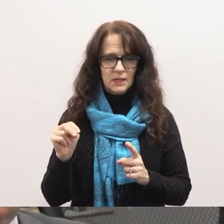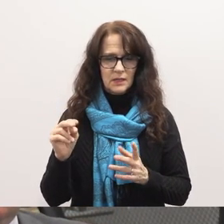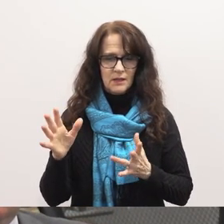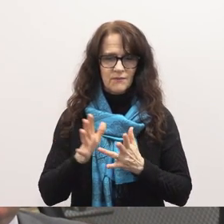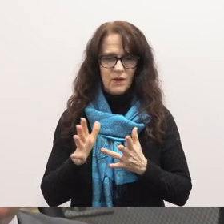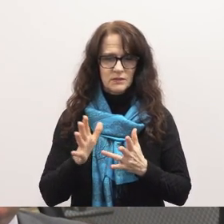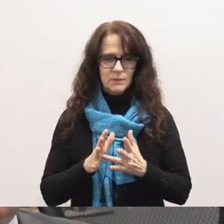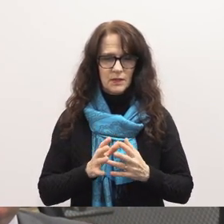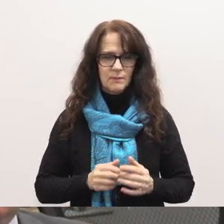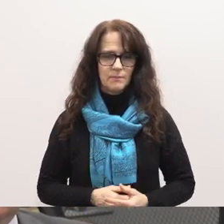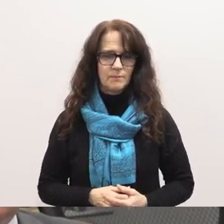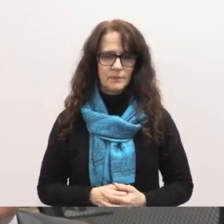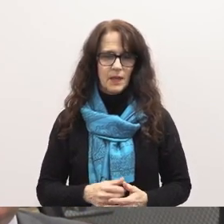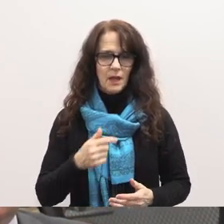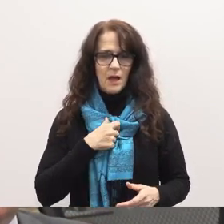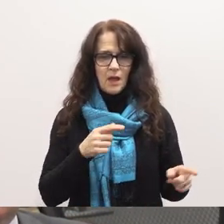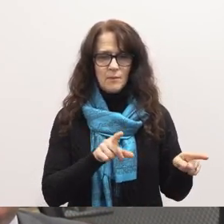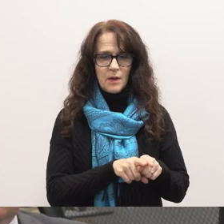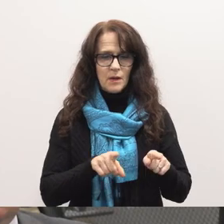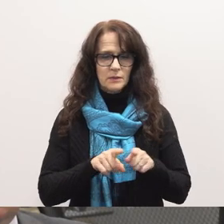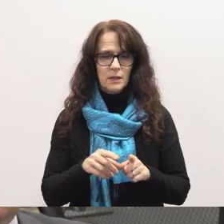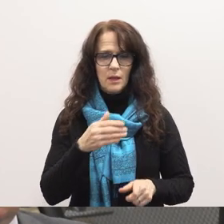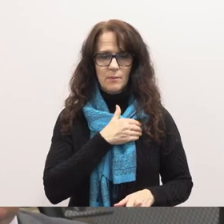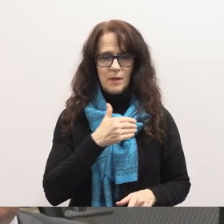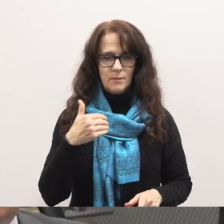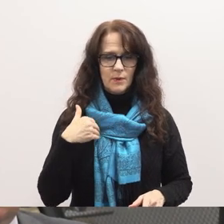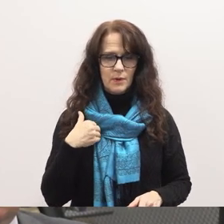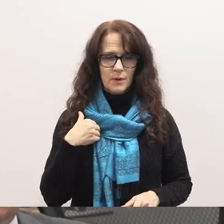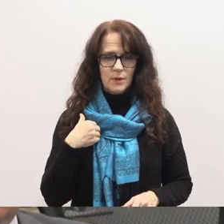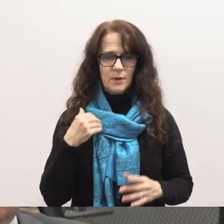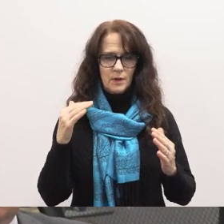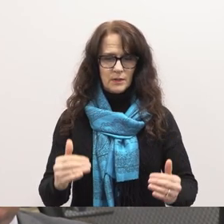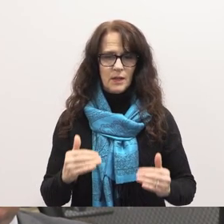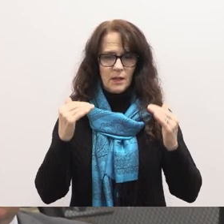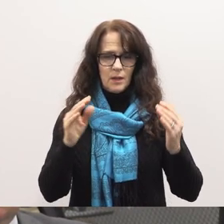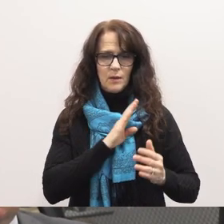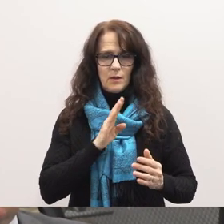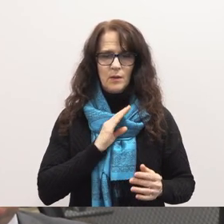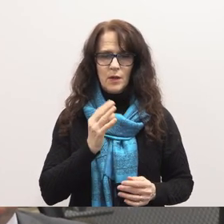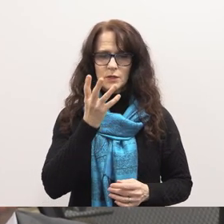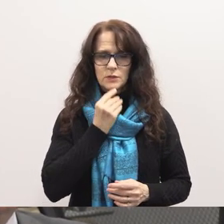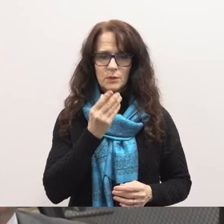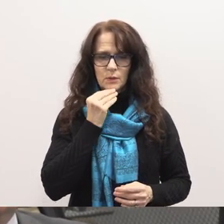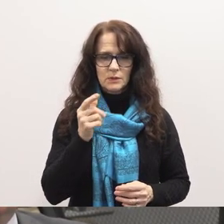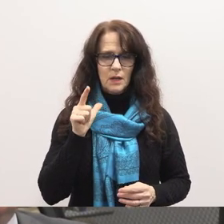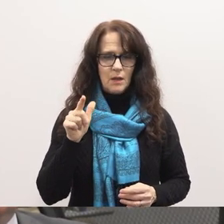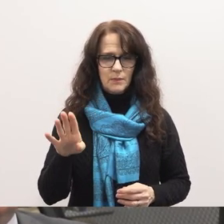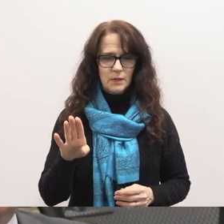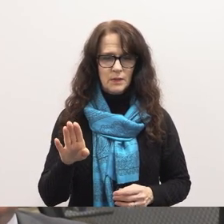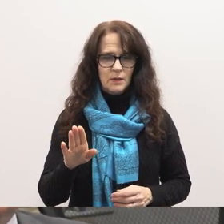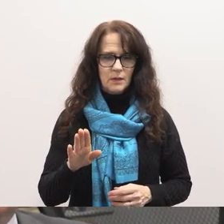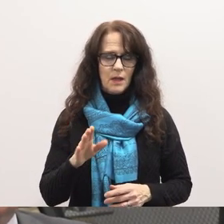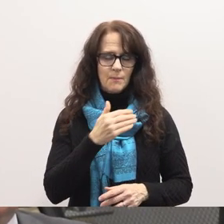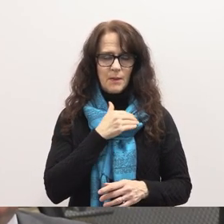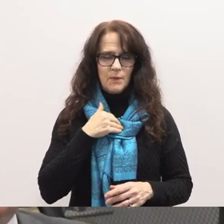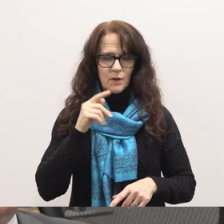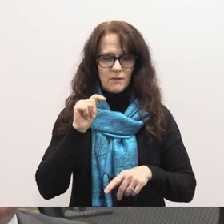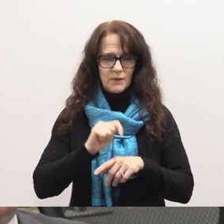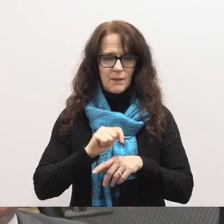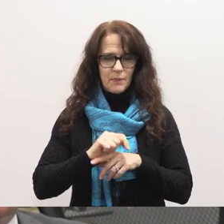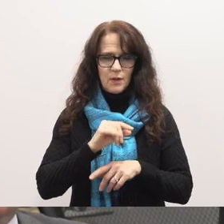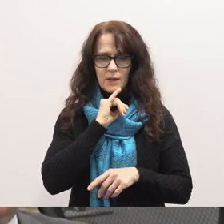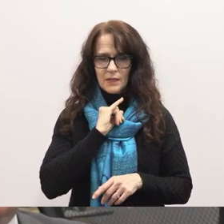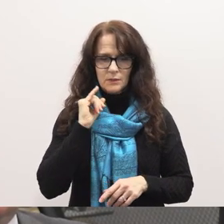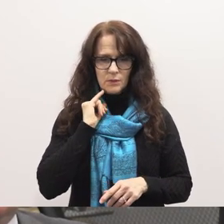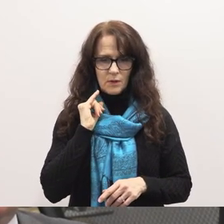freshman. I am also a member of the executive board of Jewish Long Beach, a member of Temple Israel, and I also sit on